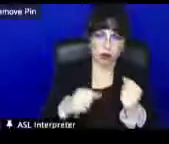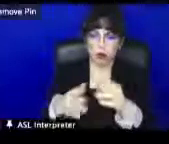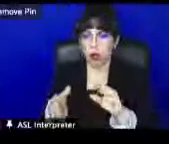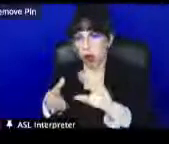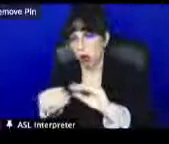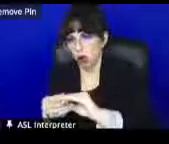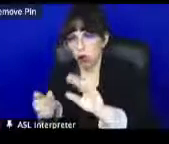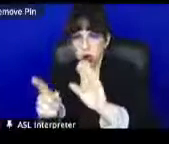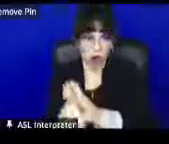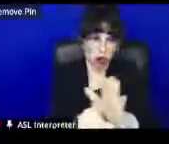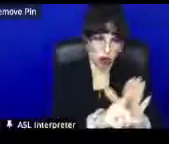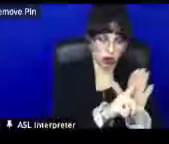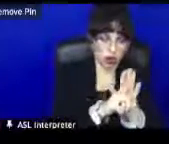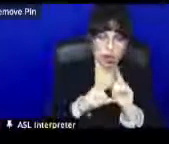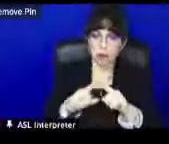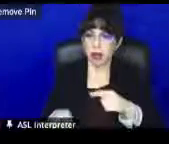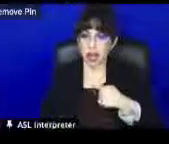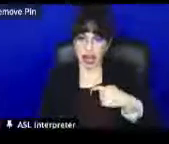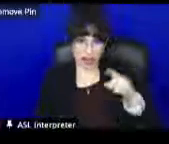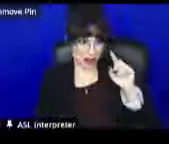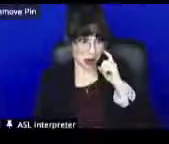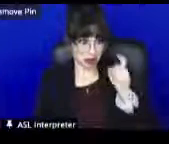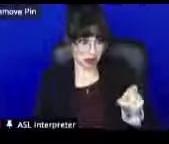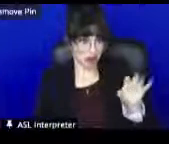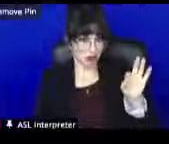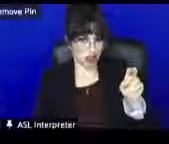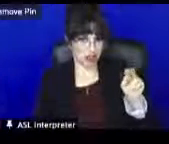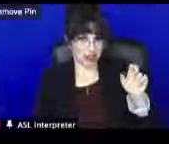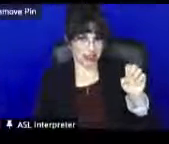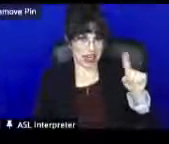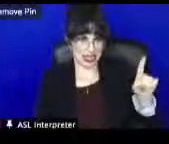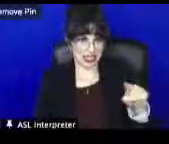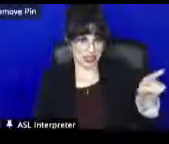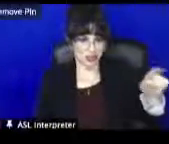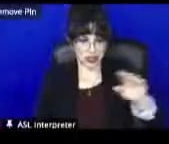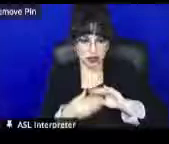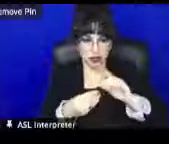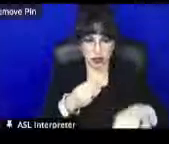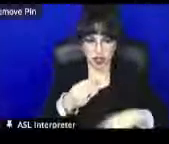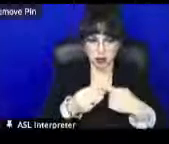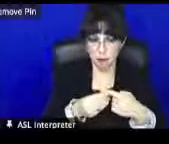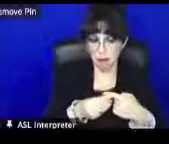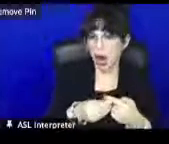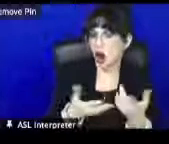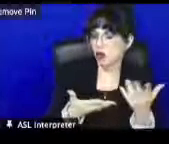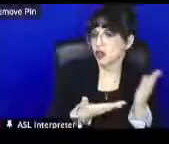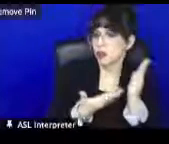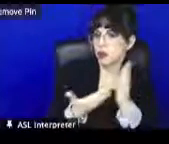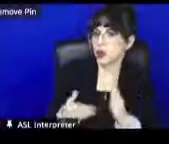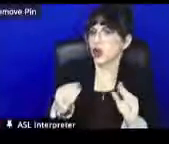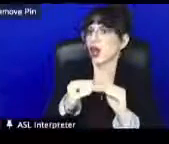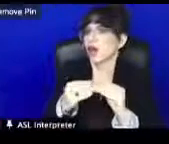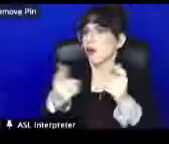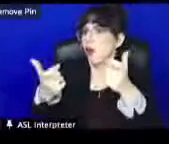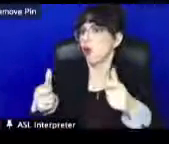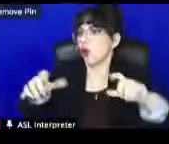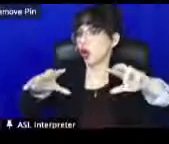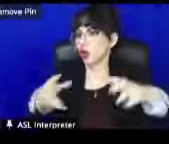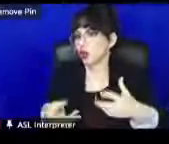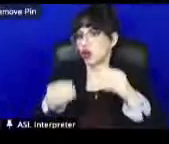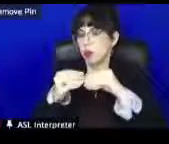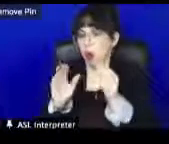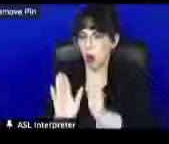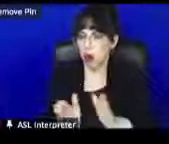I thought, no, we're gonna have to bring all that back with, the larger group, or have more organized meetings about